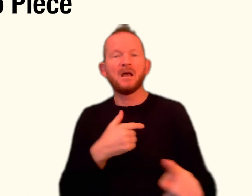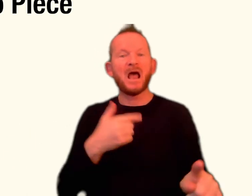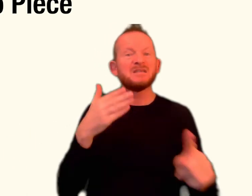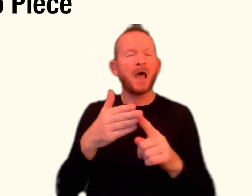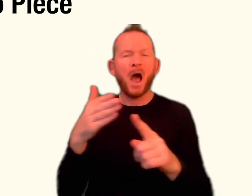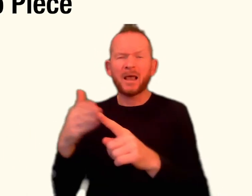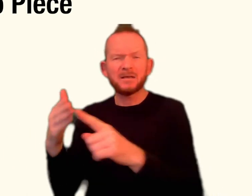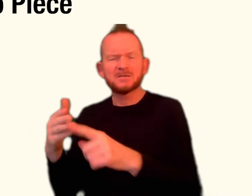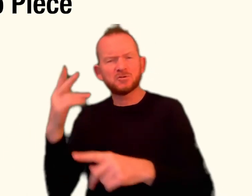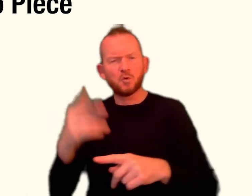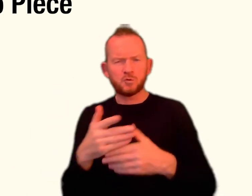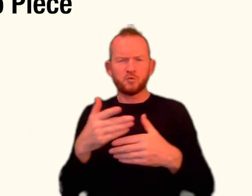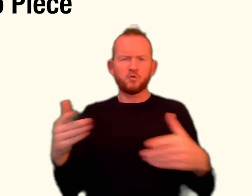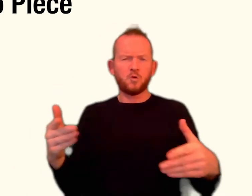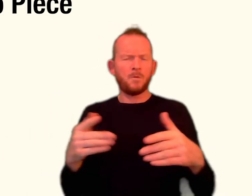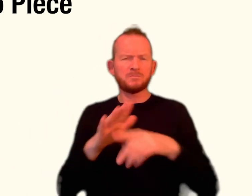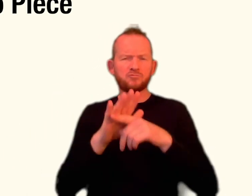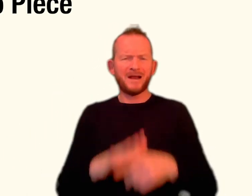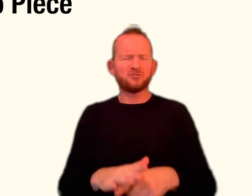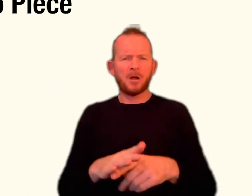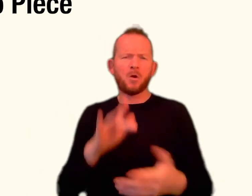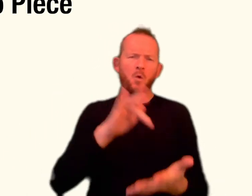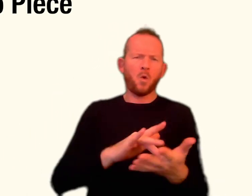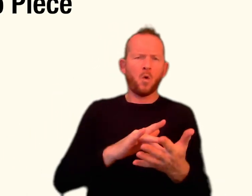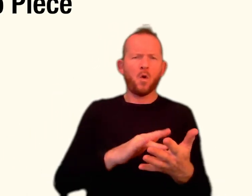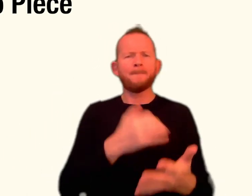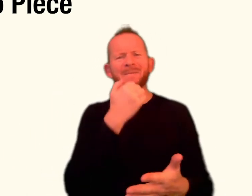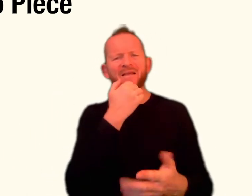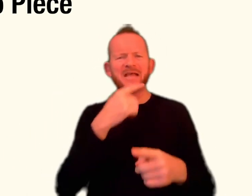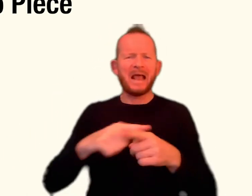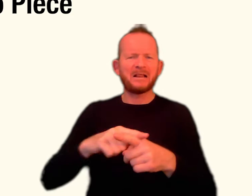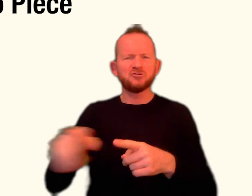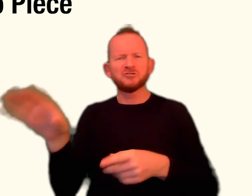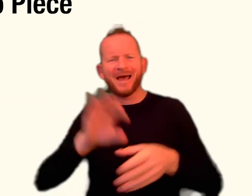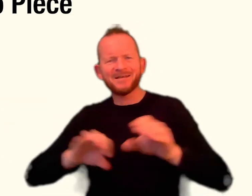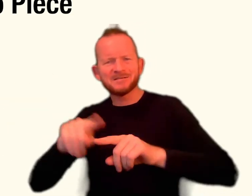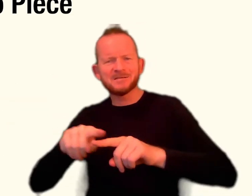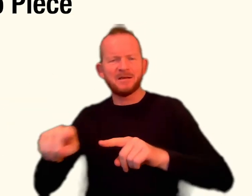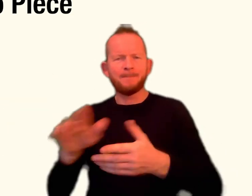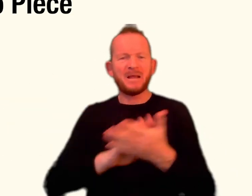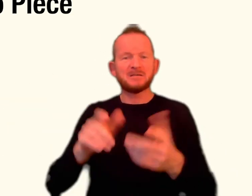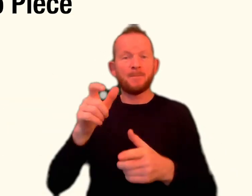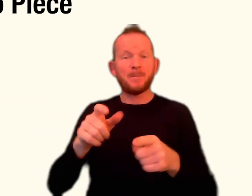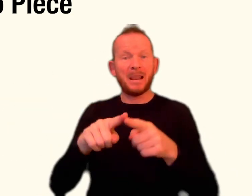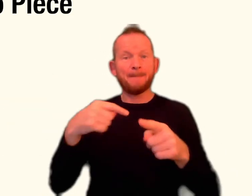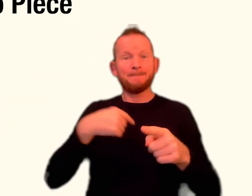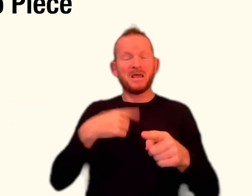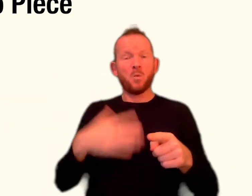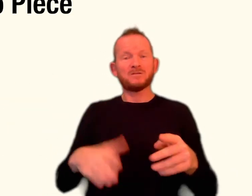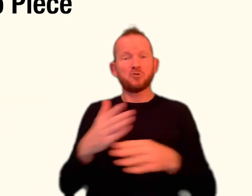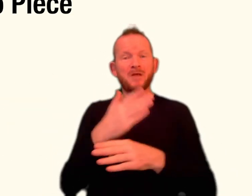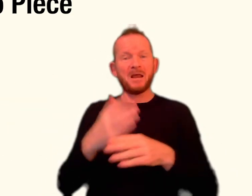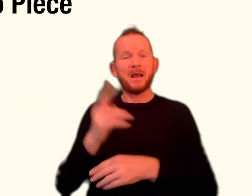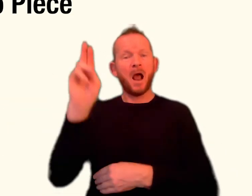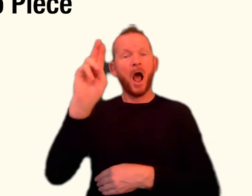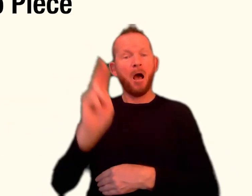much pressure on the core 3 subjects of maths, English and science. However, this means that people like me who wanted a career in the arts